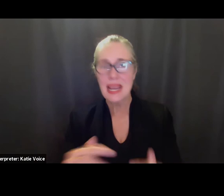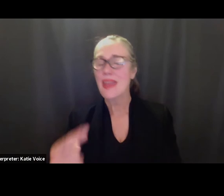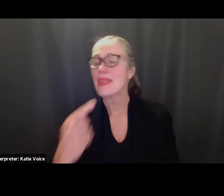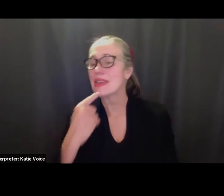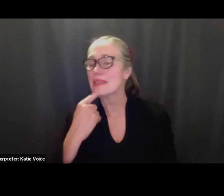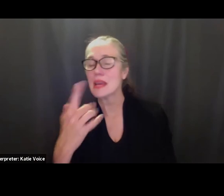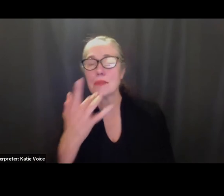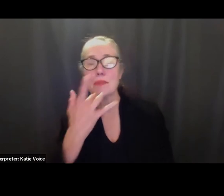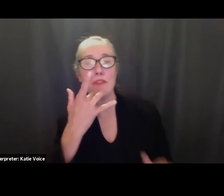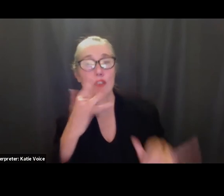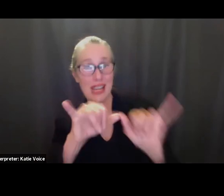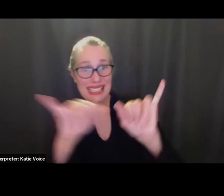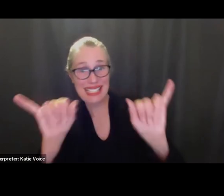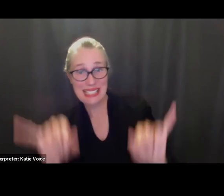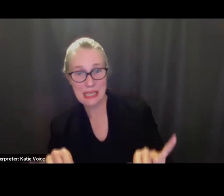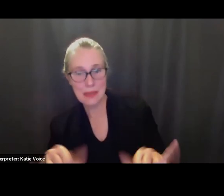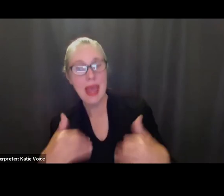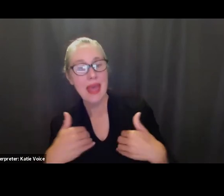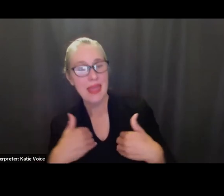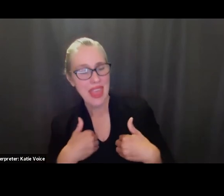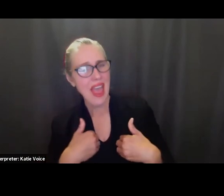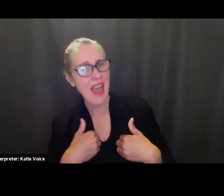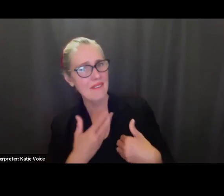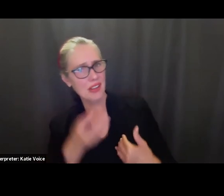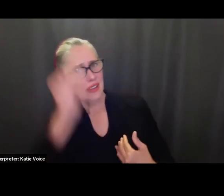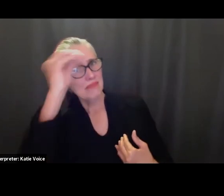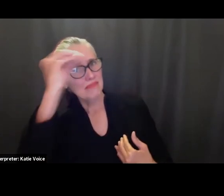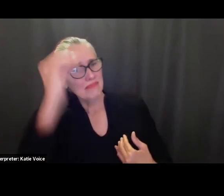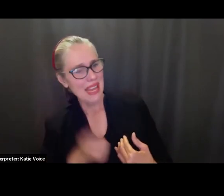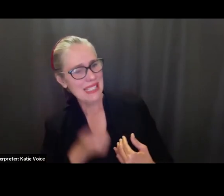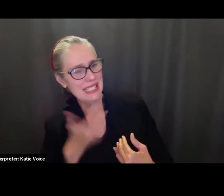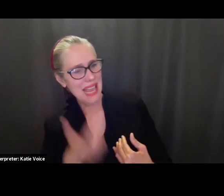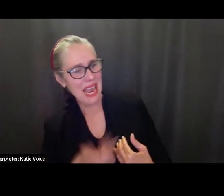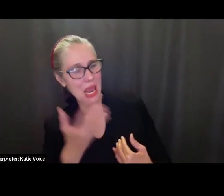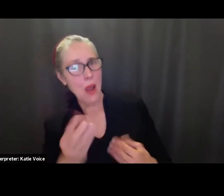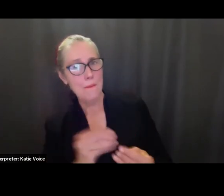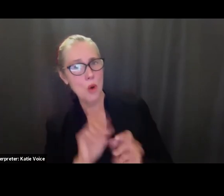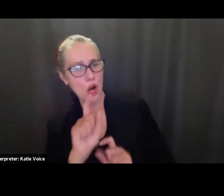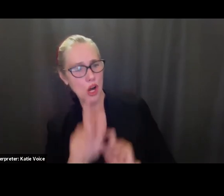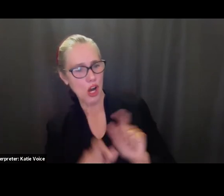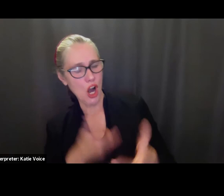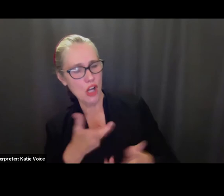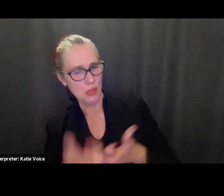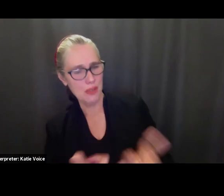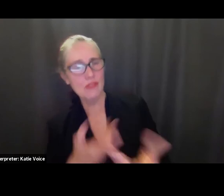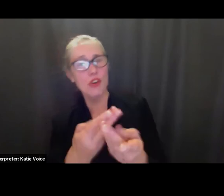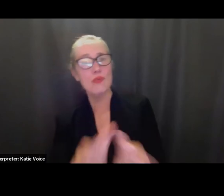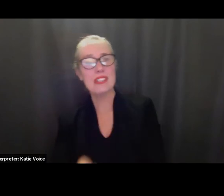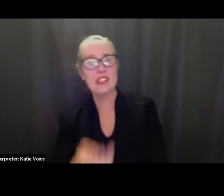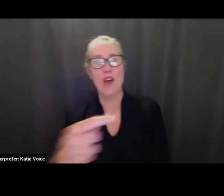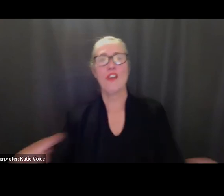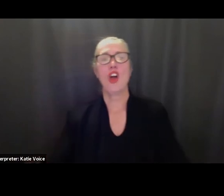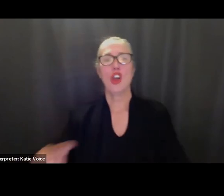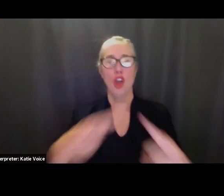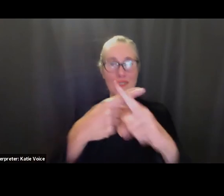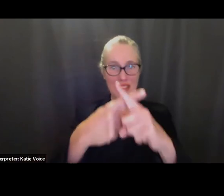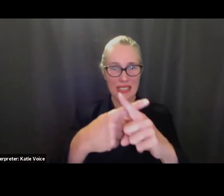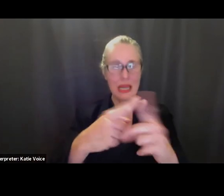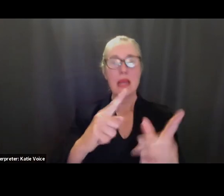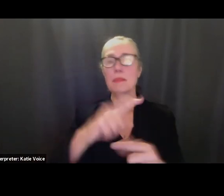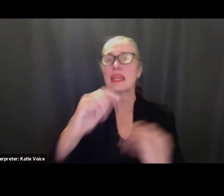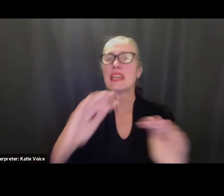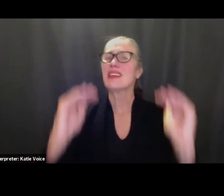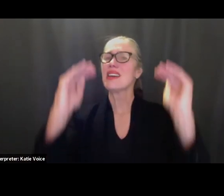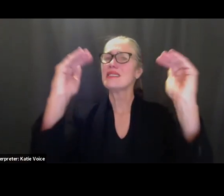system where they have a say and they have a greater contribution to resolving conflict because a lot of the times adults or people of